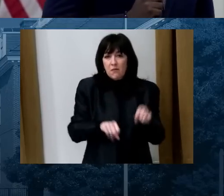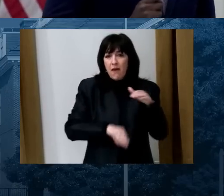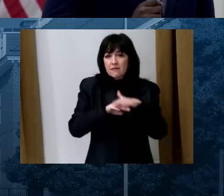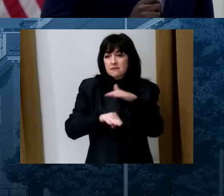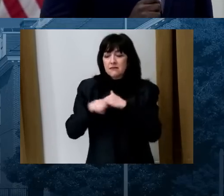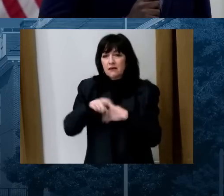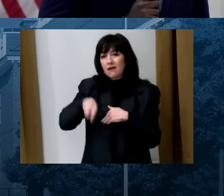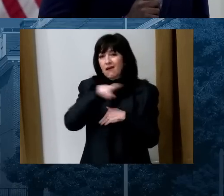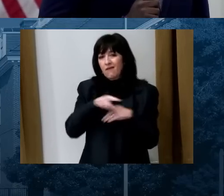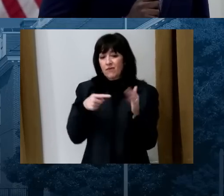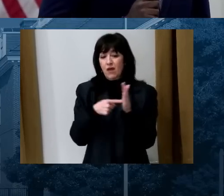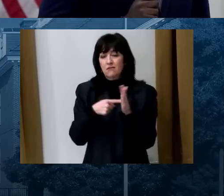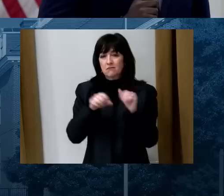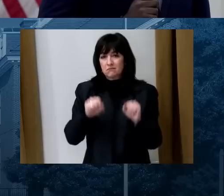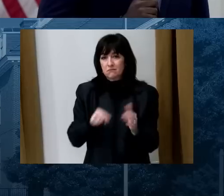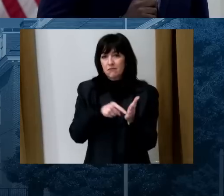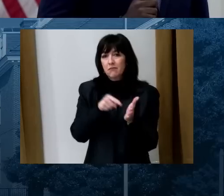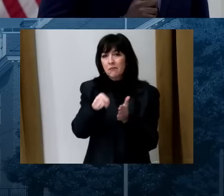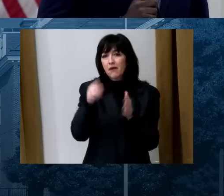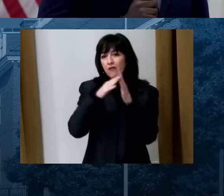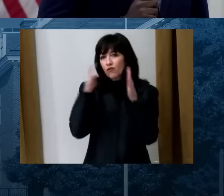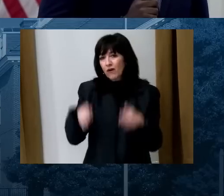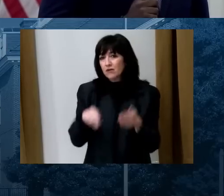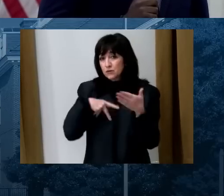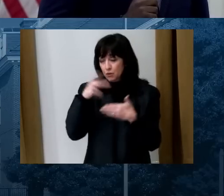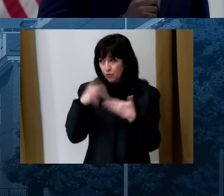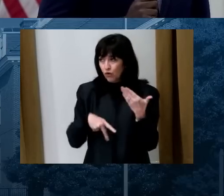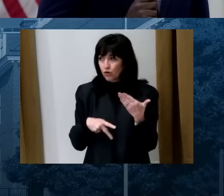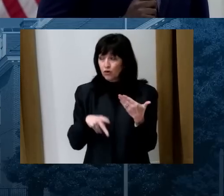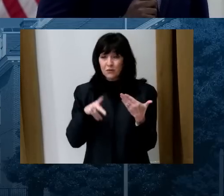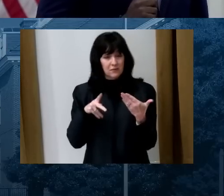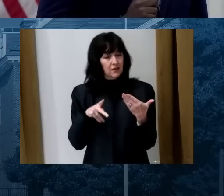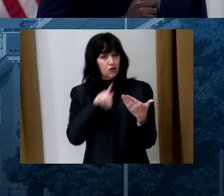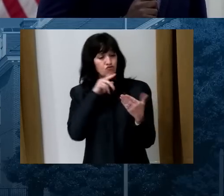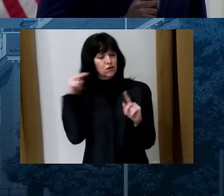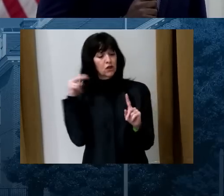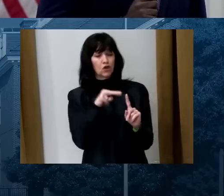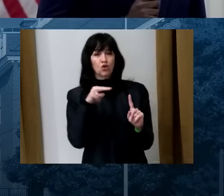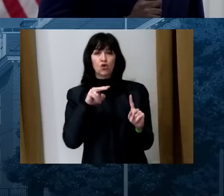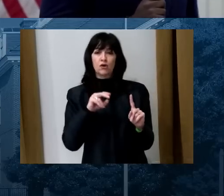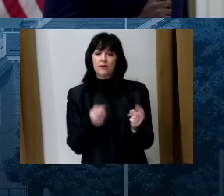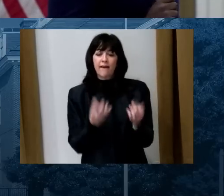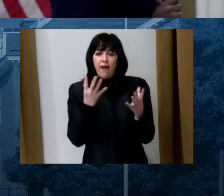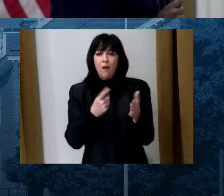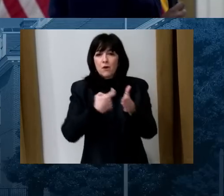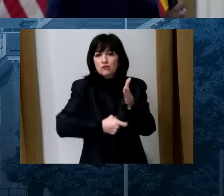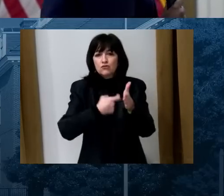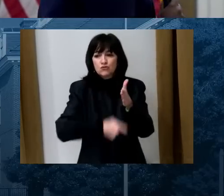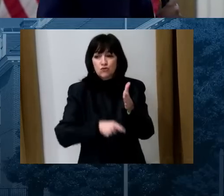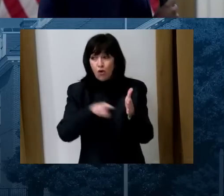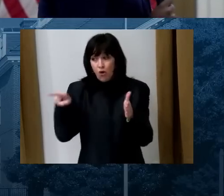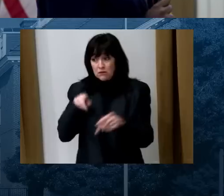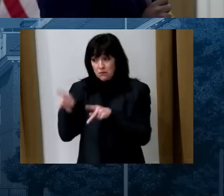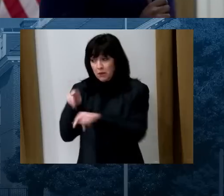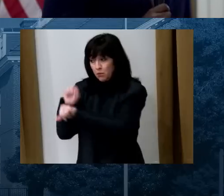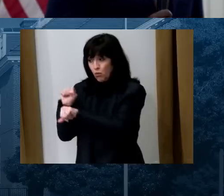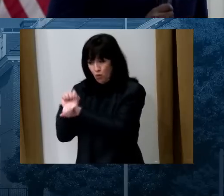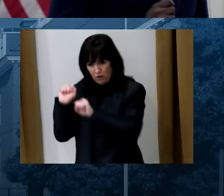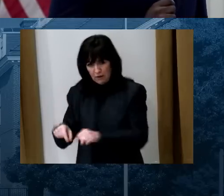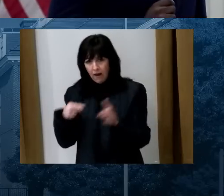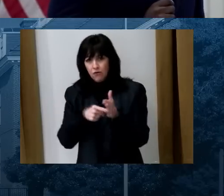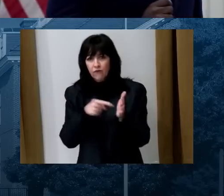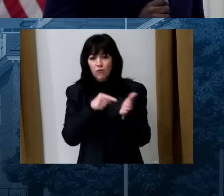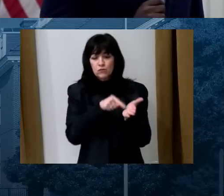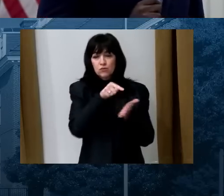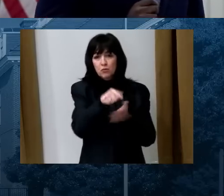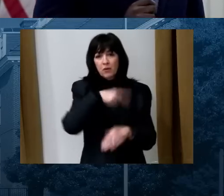that is the true issue, is the actual affordability of housing. And so, obviously we do